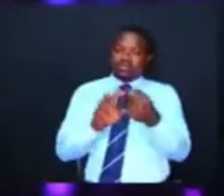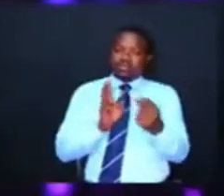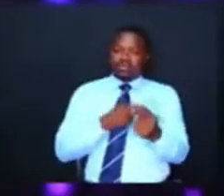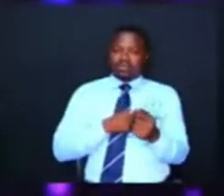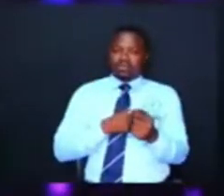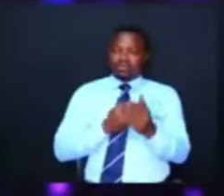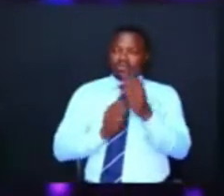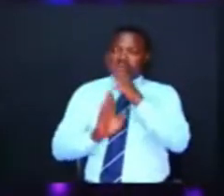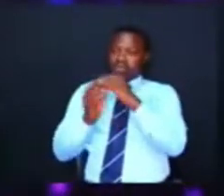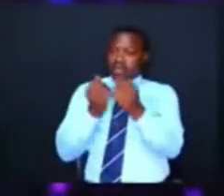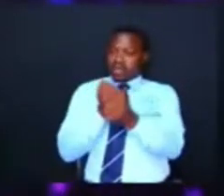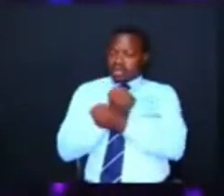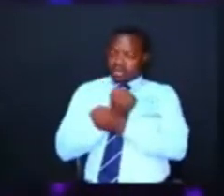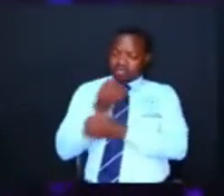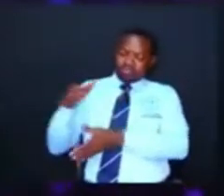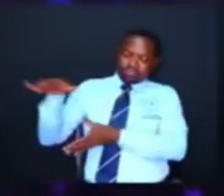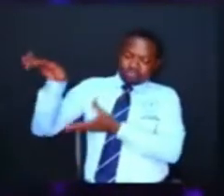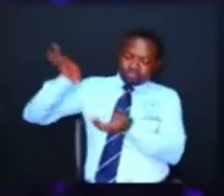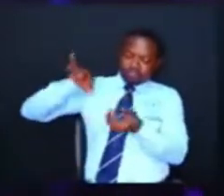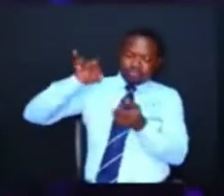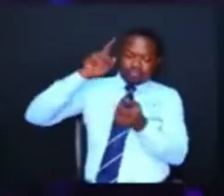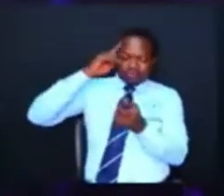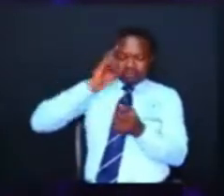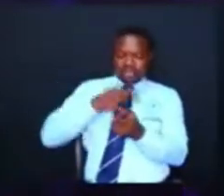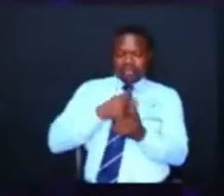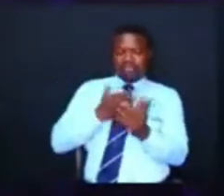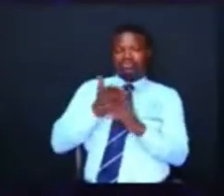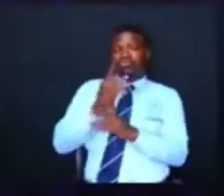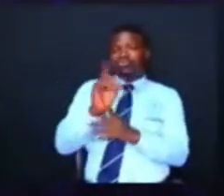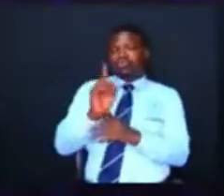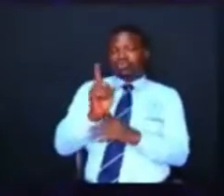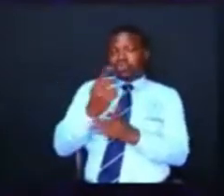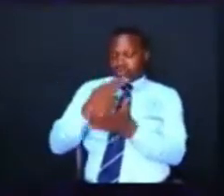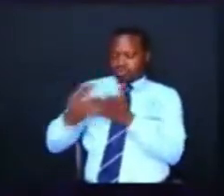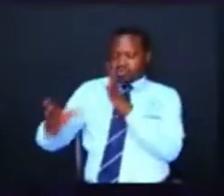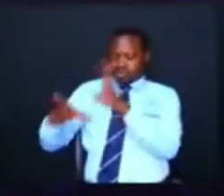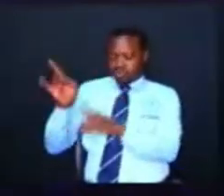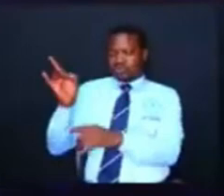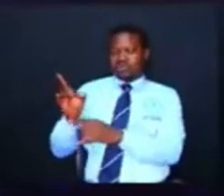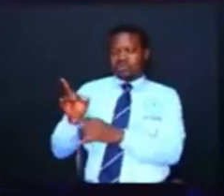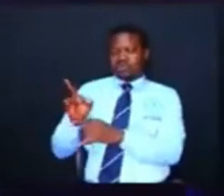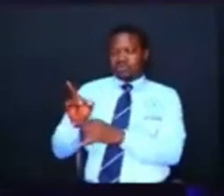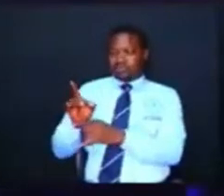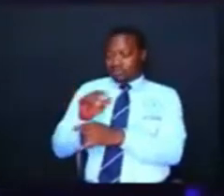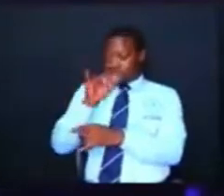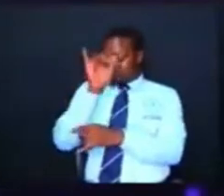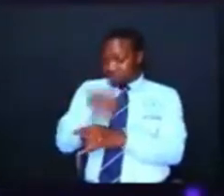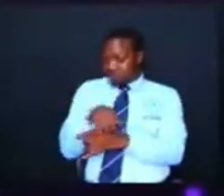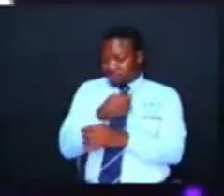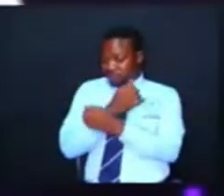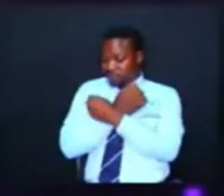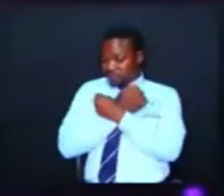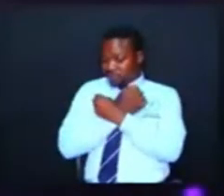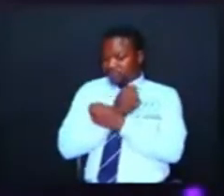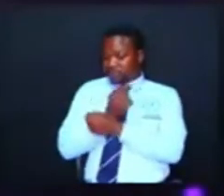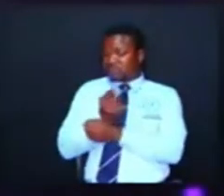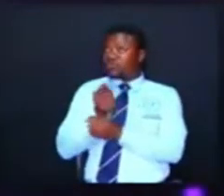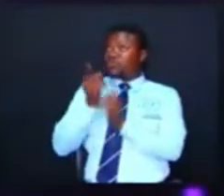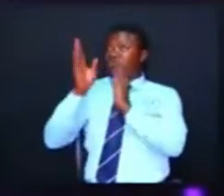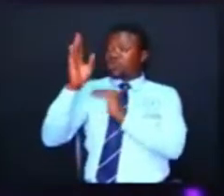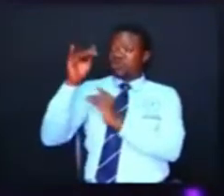poured his love into our heart through the Holy Spirit. It is this love that he's saying that I pray that it will